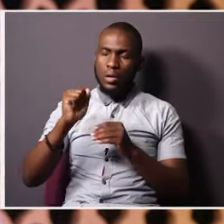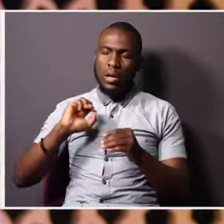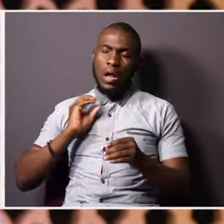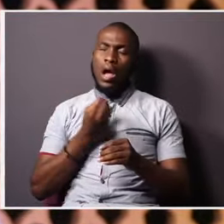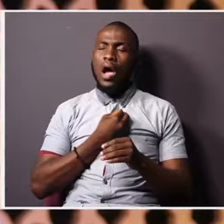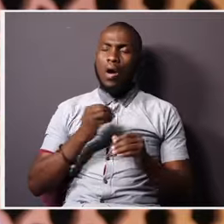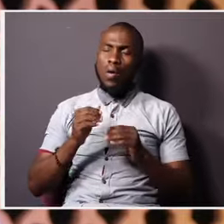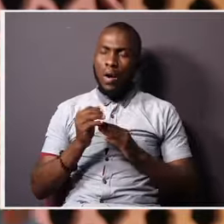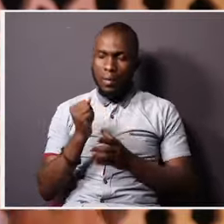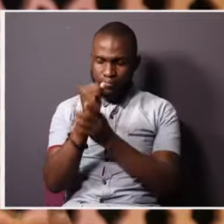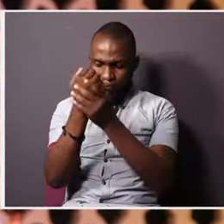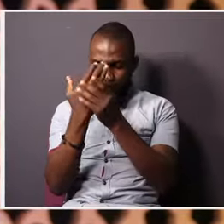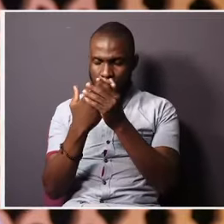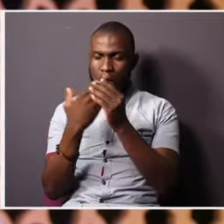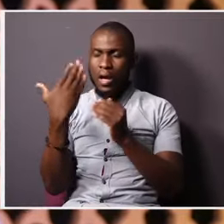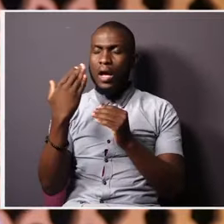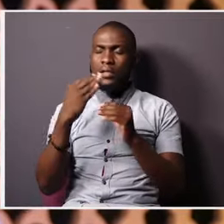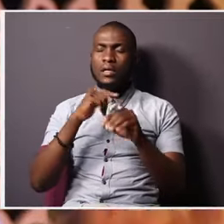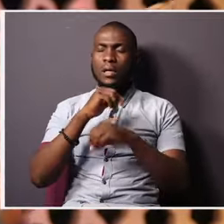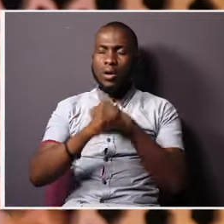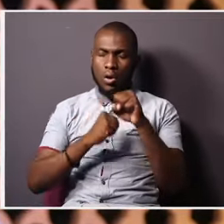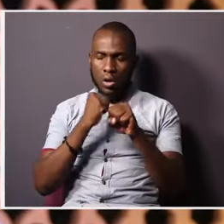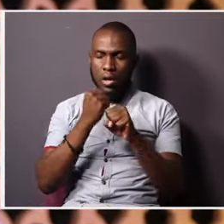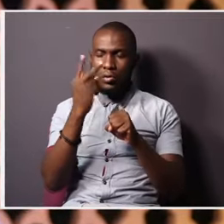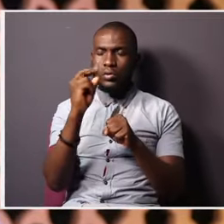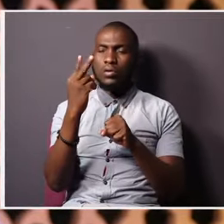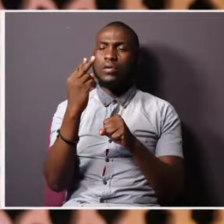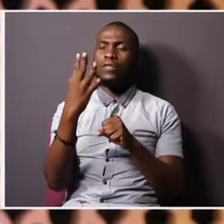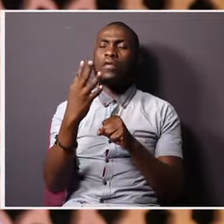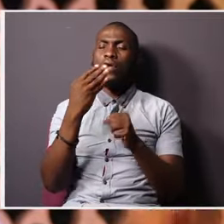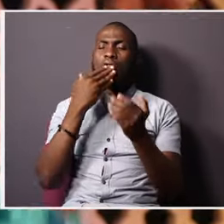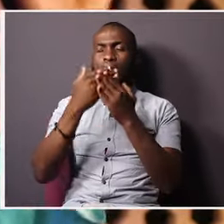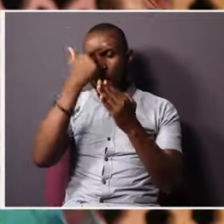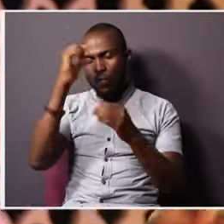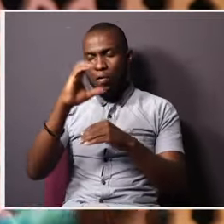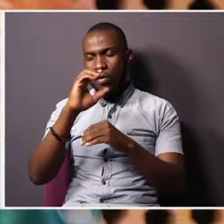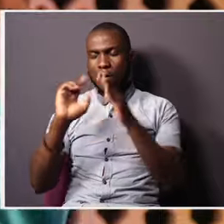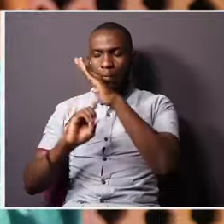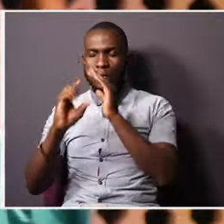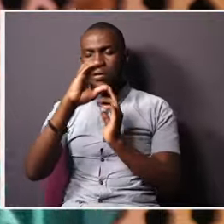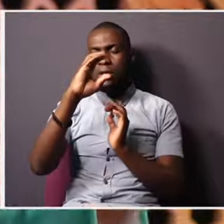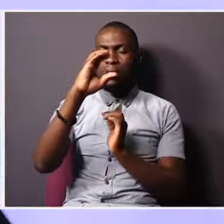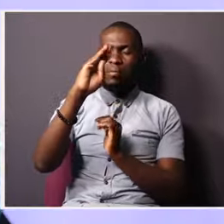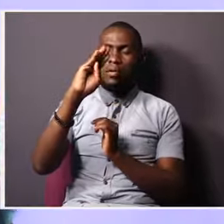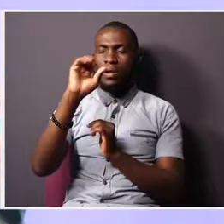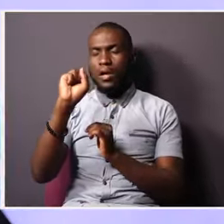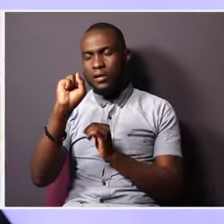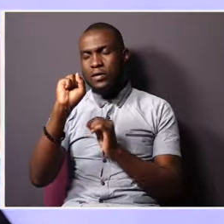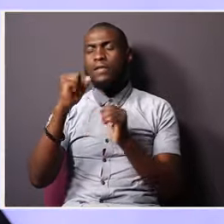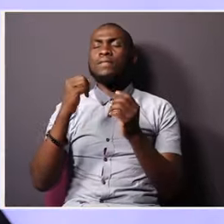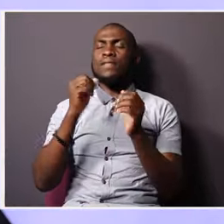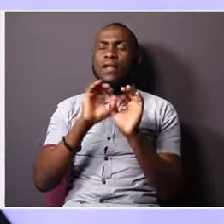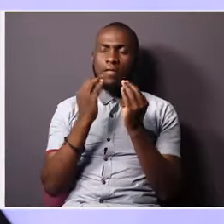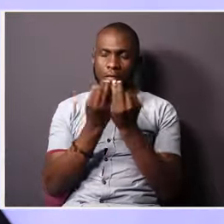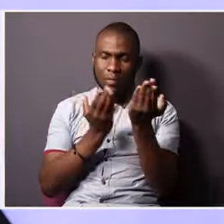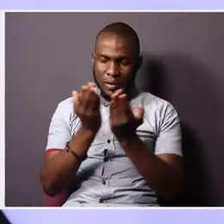year 2024. Thank you for the ministry that is the CBS Family Service. Thank you for those who are consistently walking